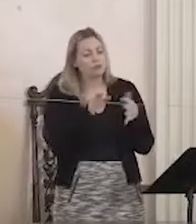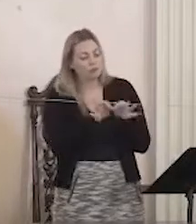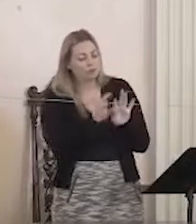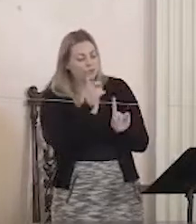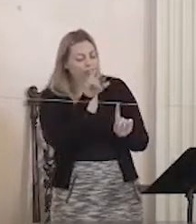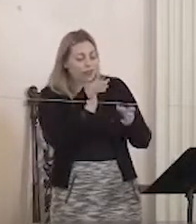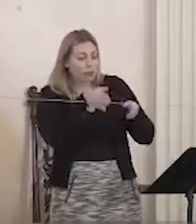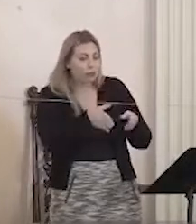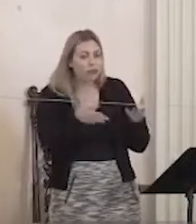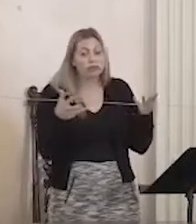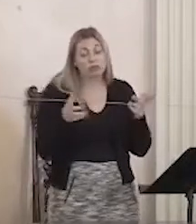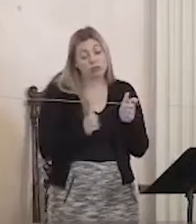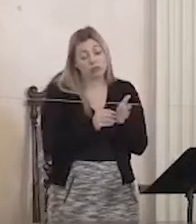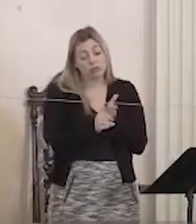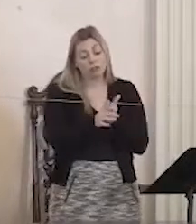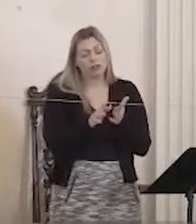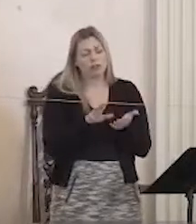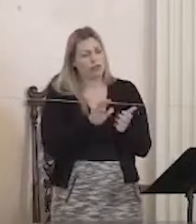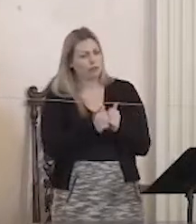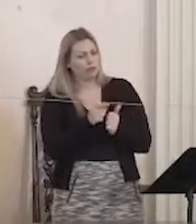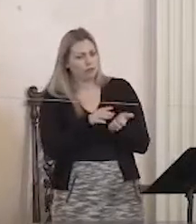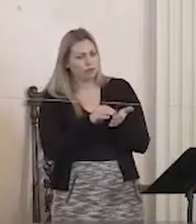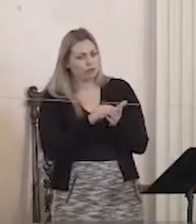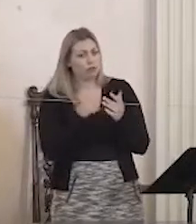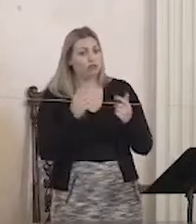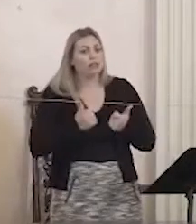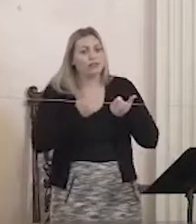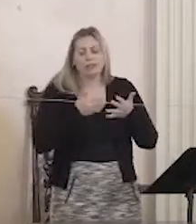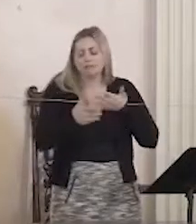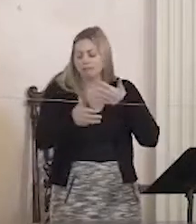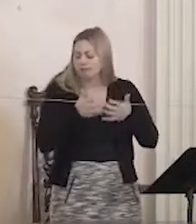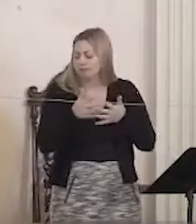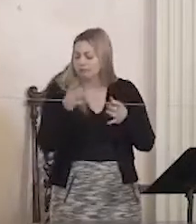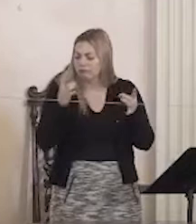in many cases, how they learned to survive, even under